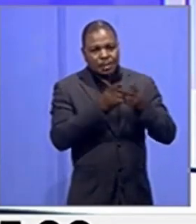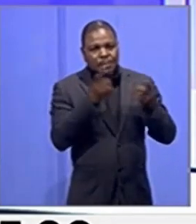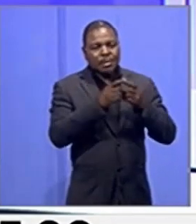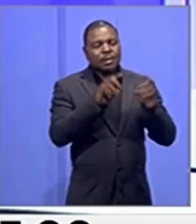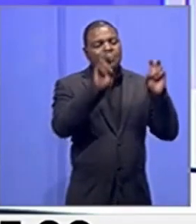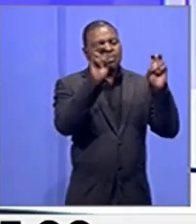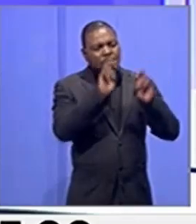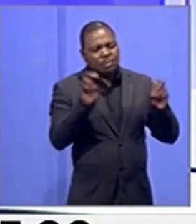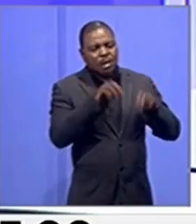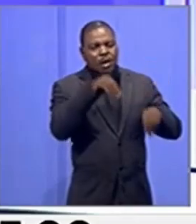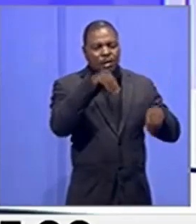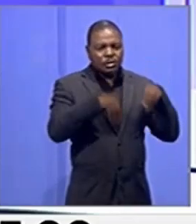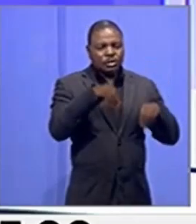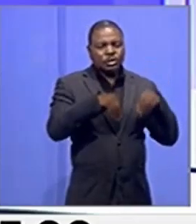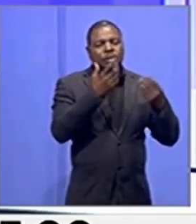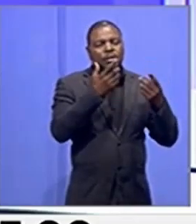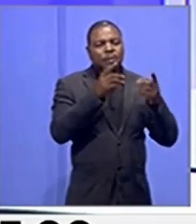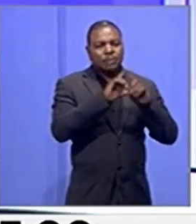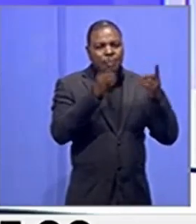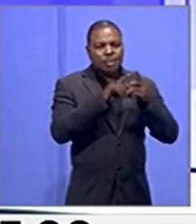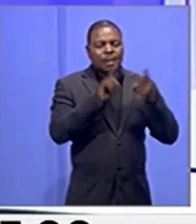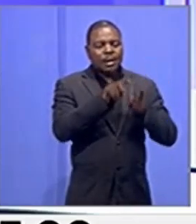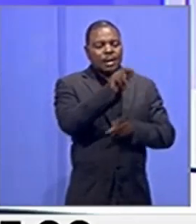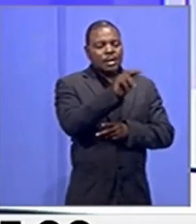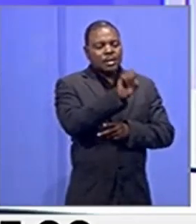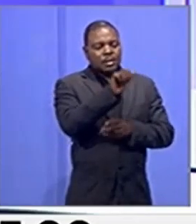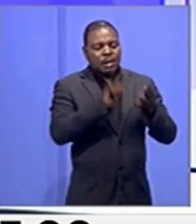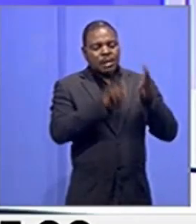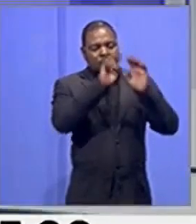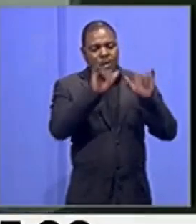energy ga mmogo le NERSA le Eskom.